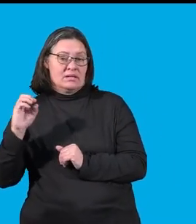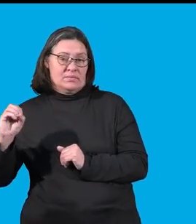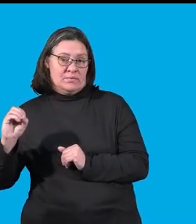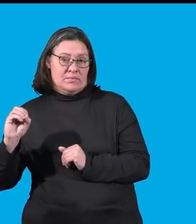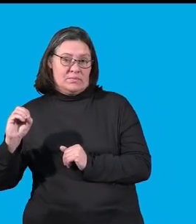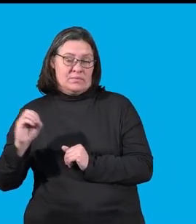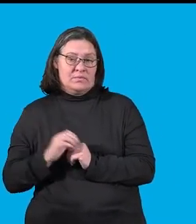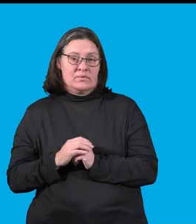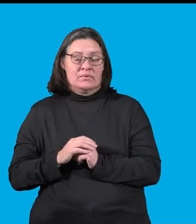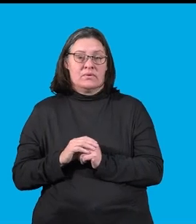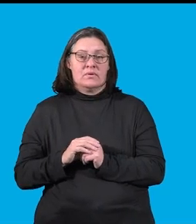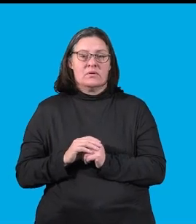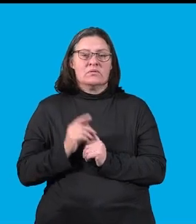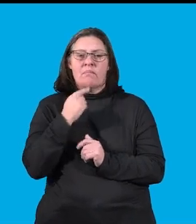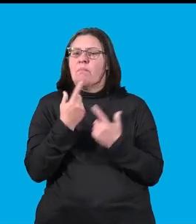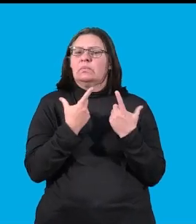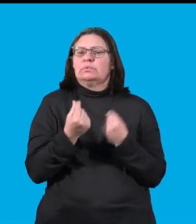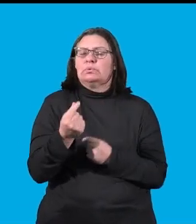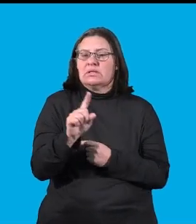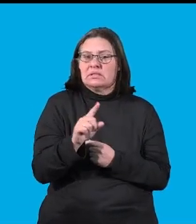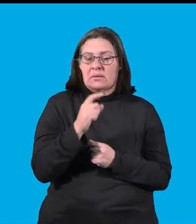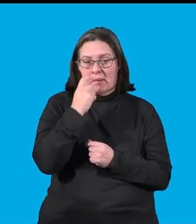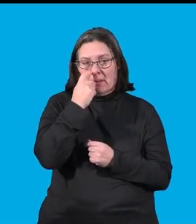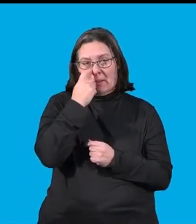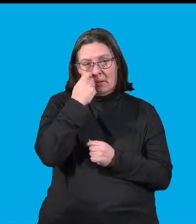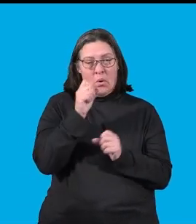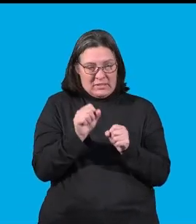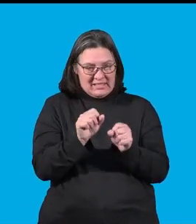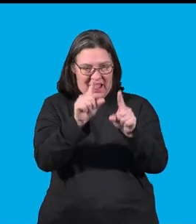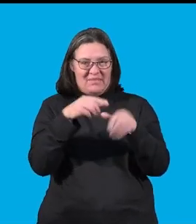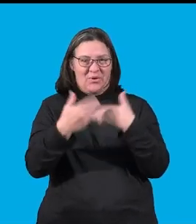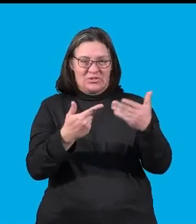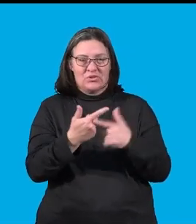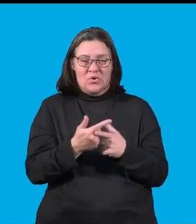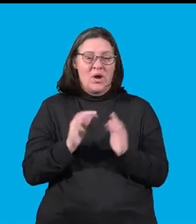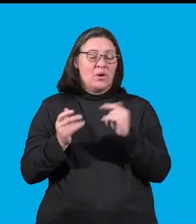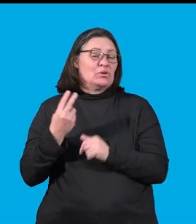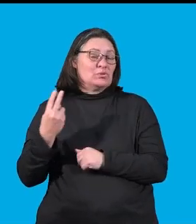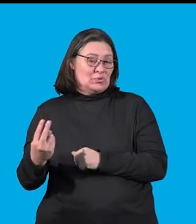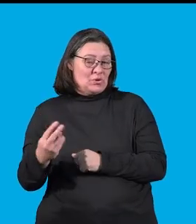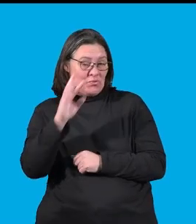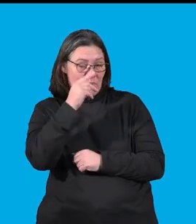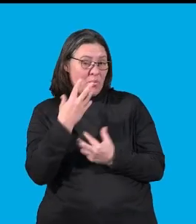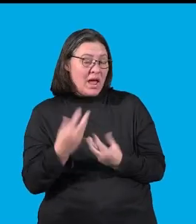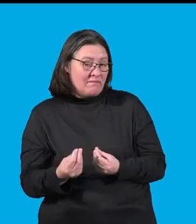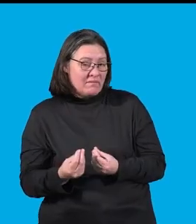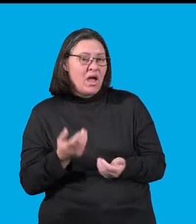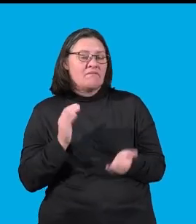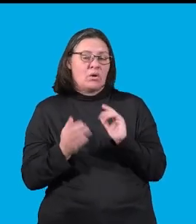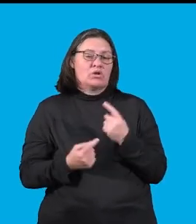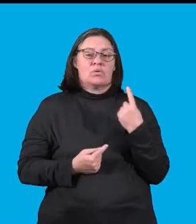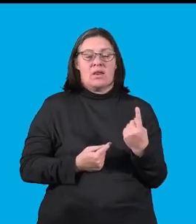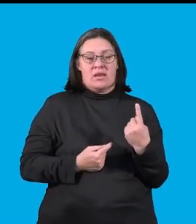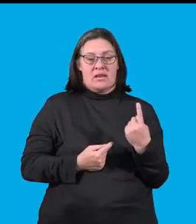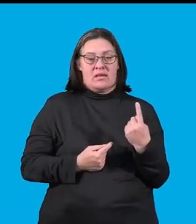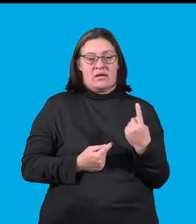equal to 0. All right, and what I'm going to do is I'm going to leave you with this. So this is equation 2, and remember what we've got? We've